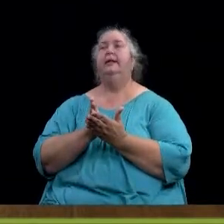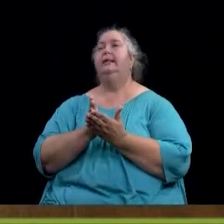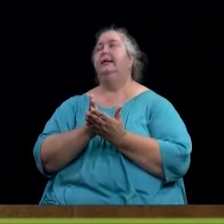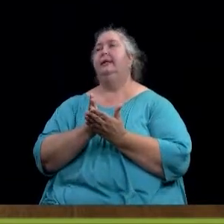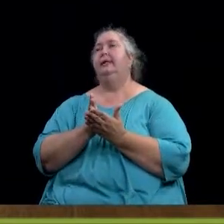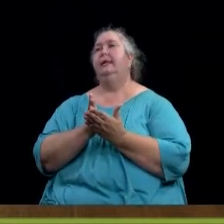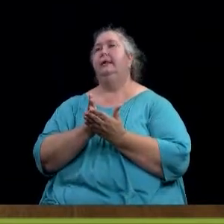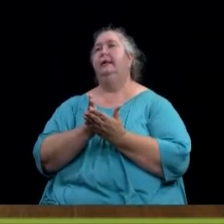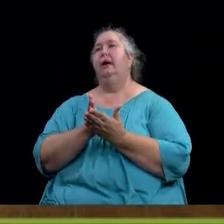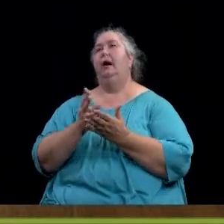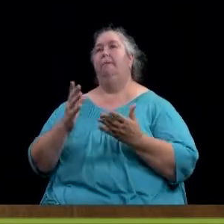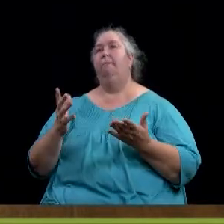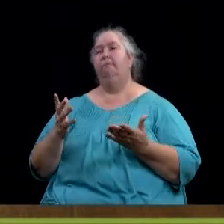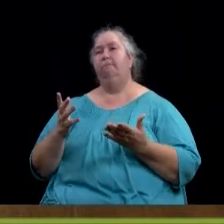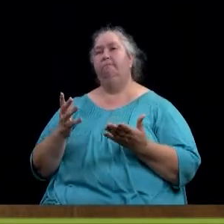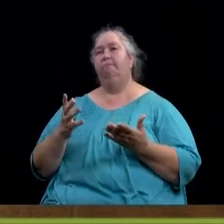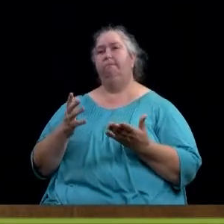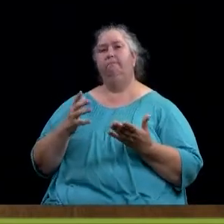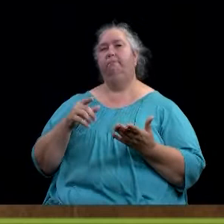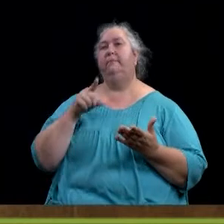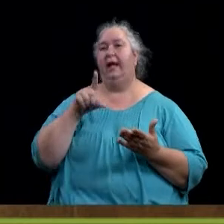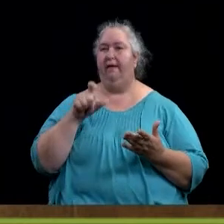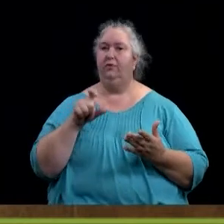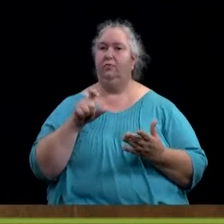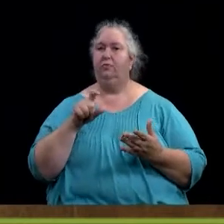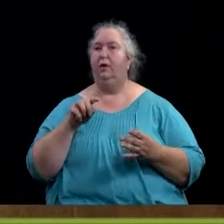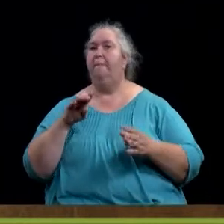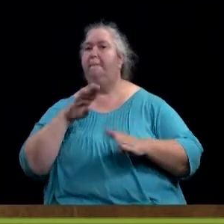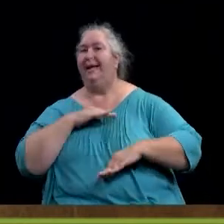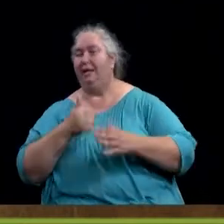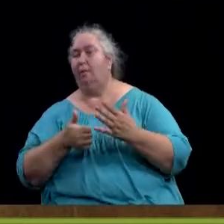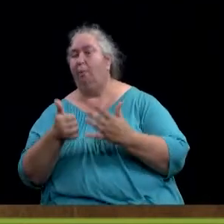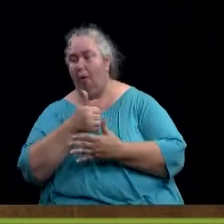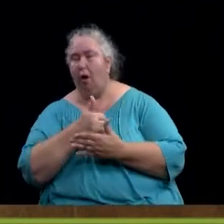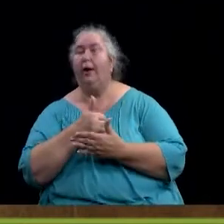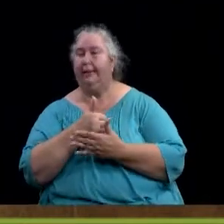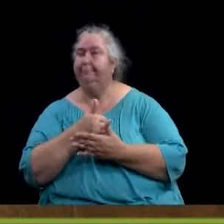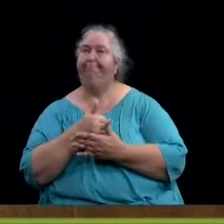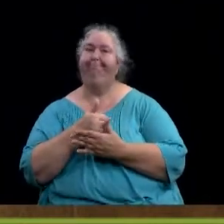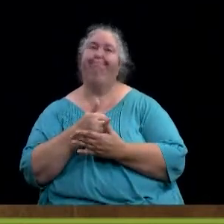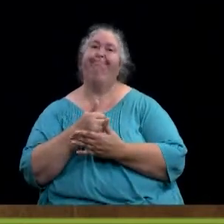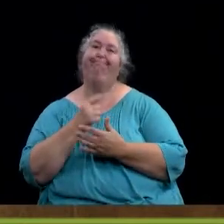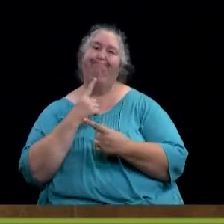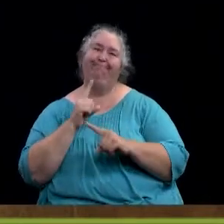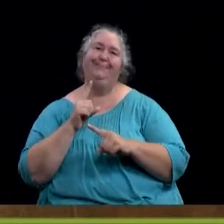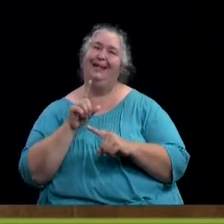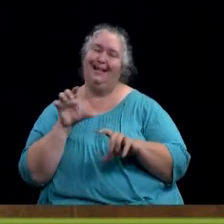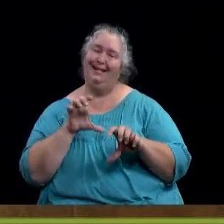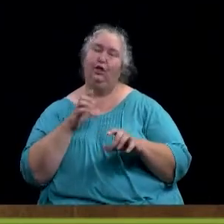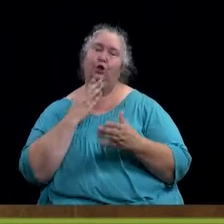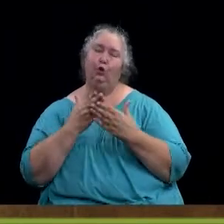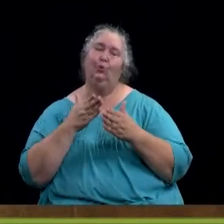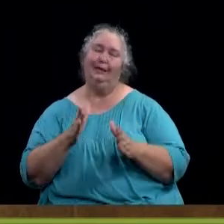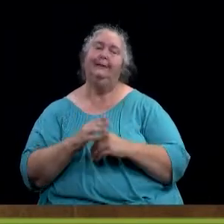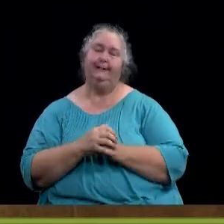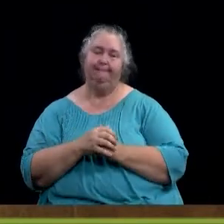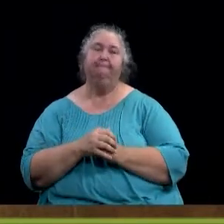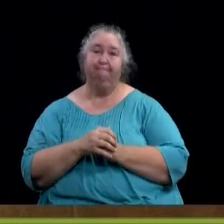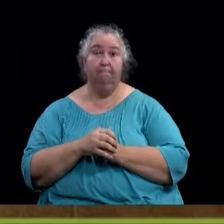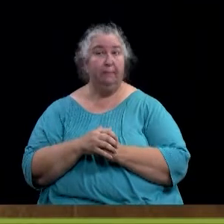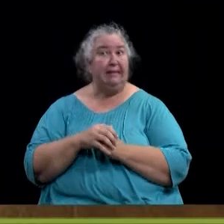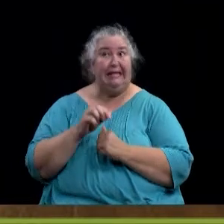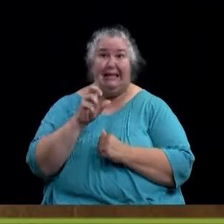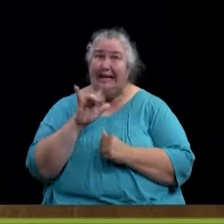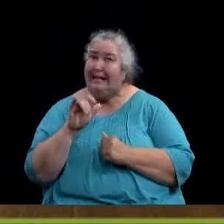council's priorities in very tangible ways. Are there any items council would like to remove from the